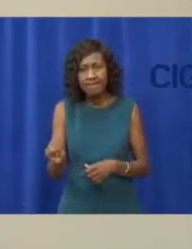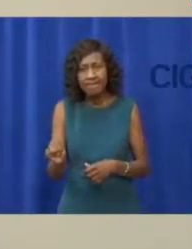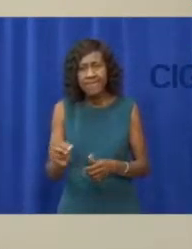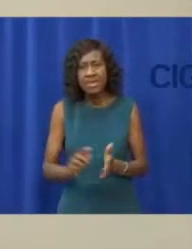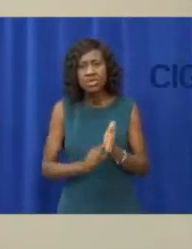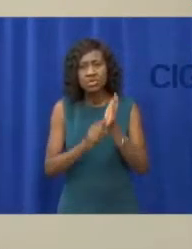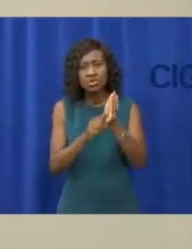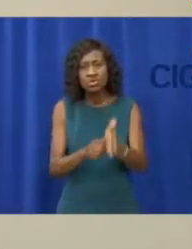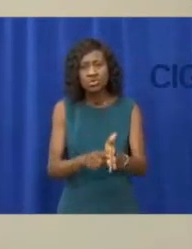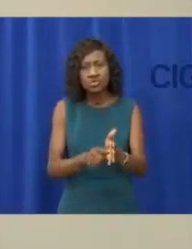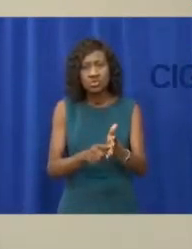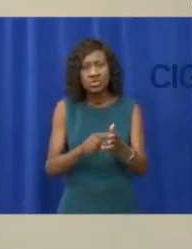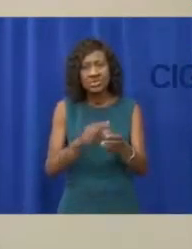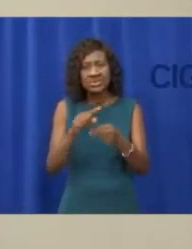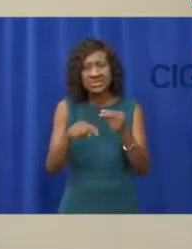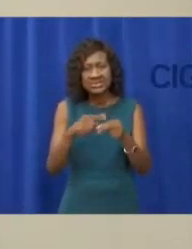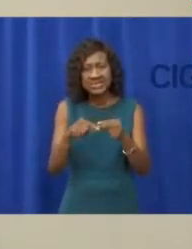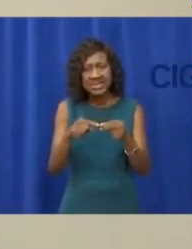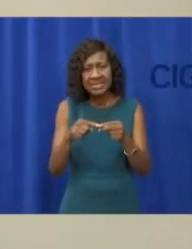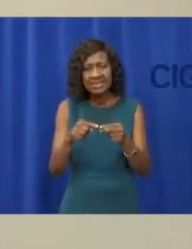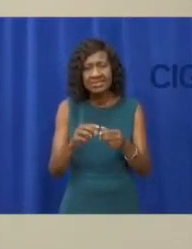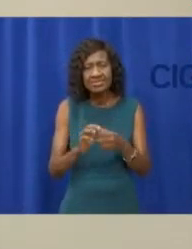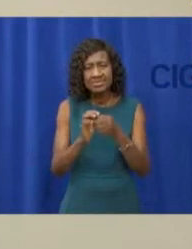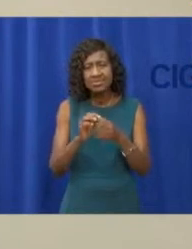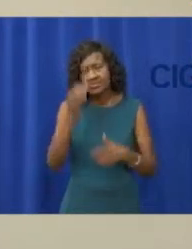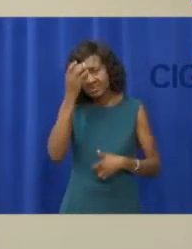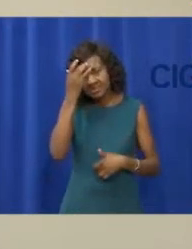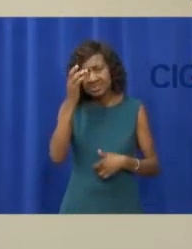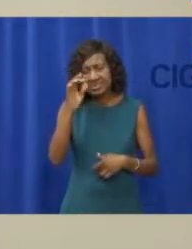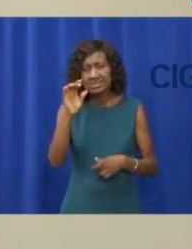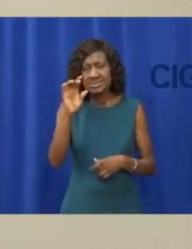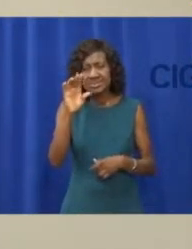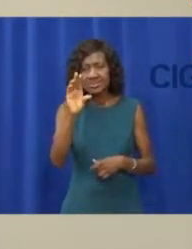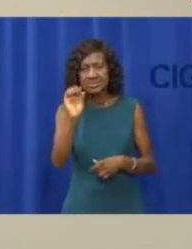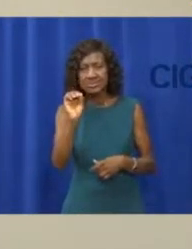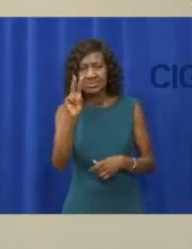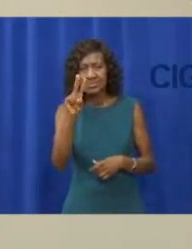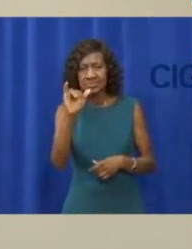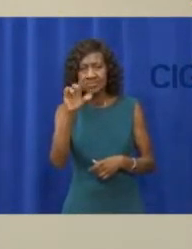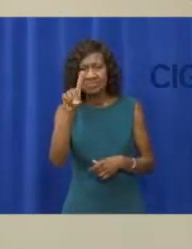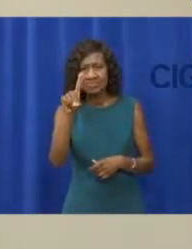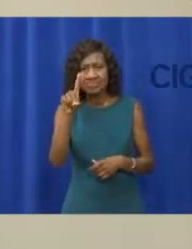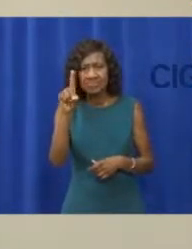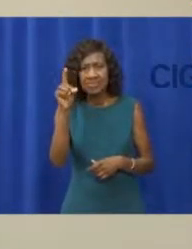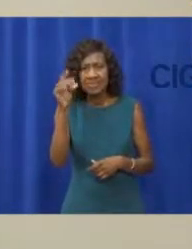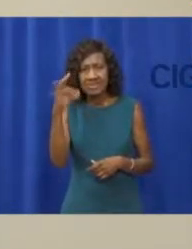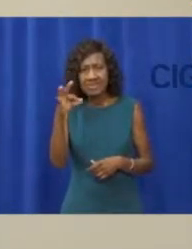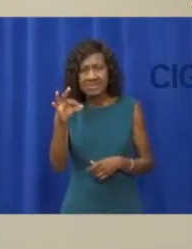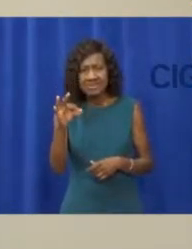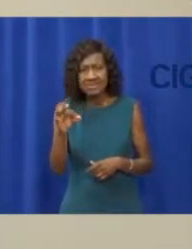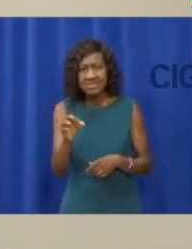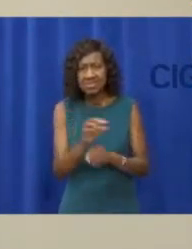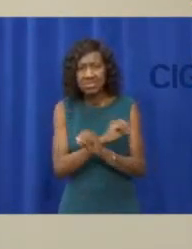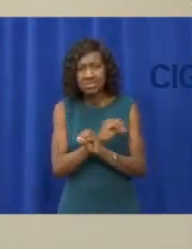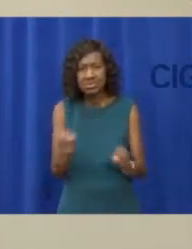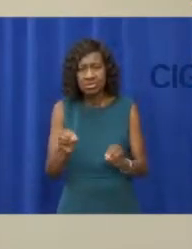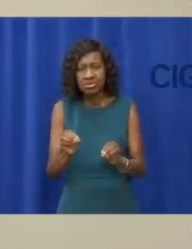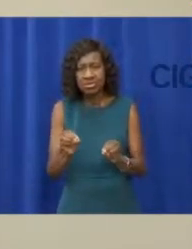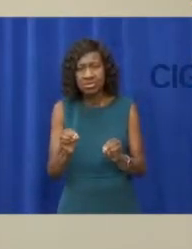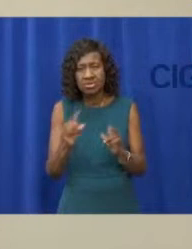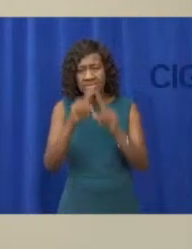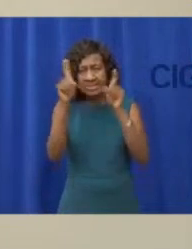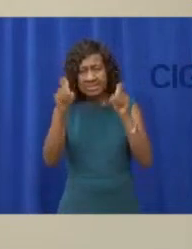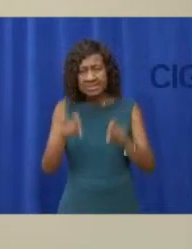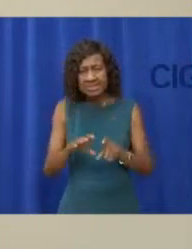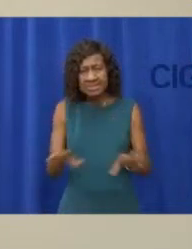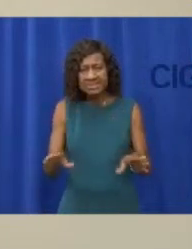exhibiting symptoms of COVID-19, and none of them have tested positive so far, and